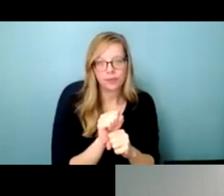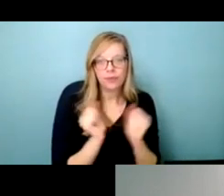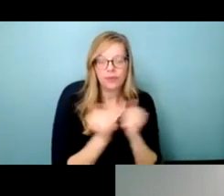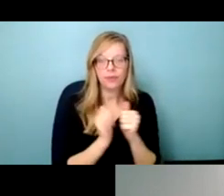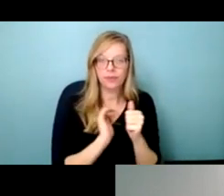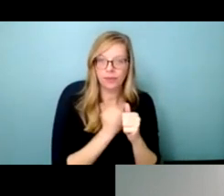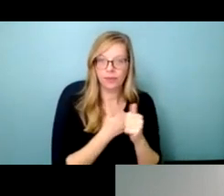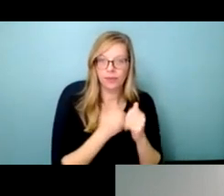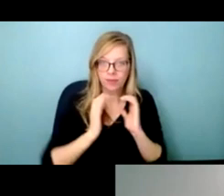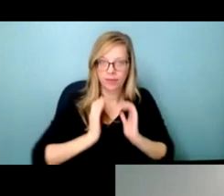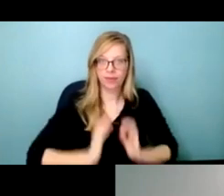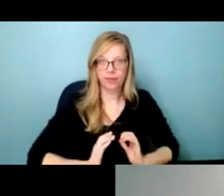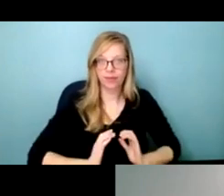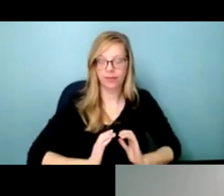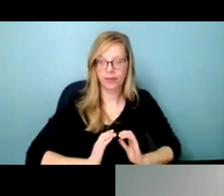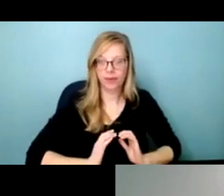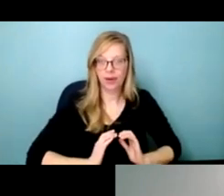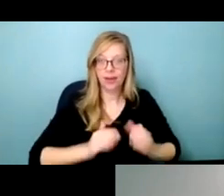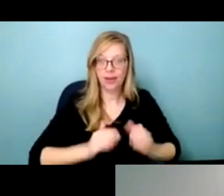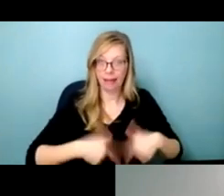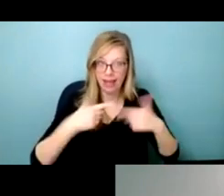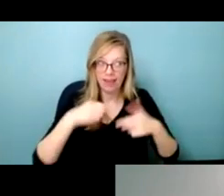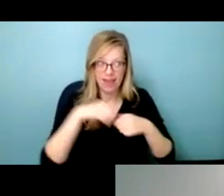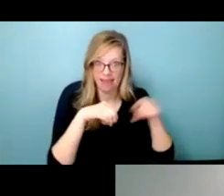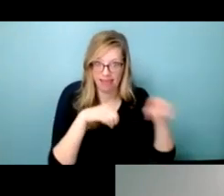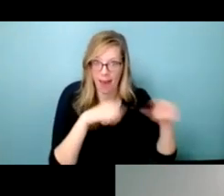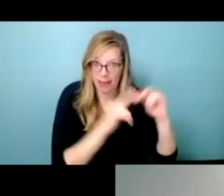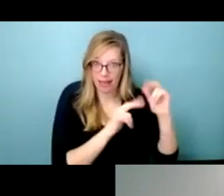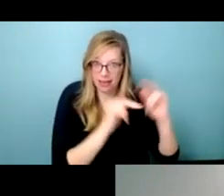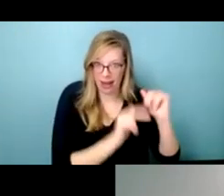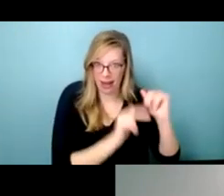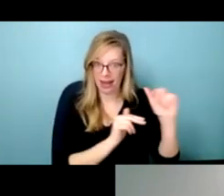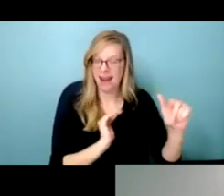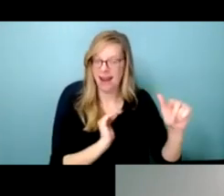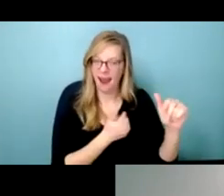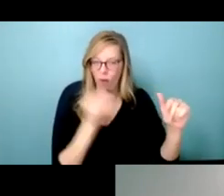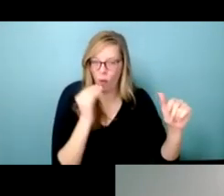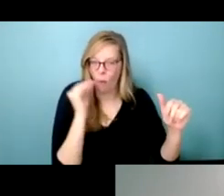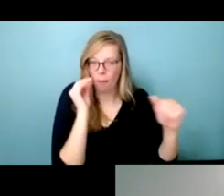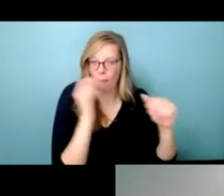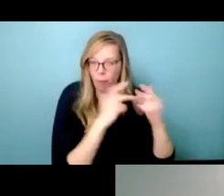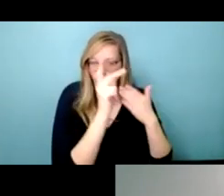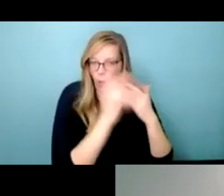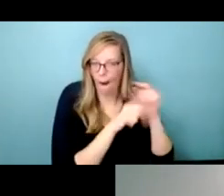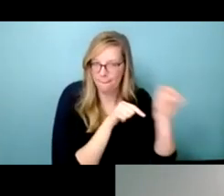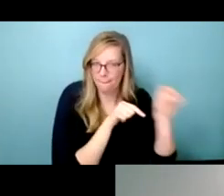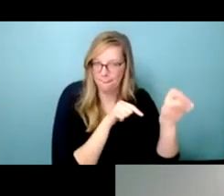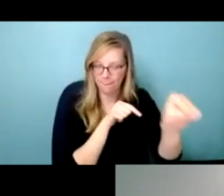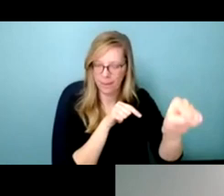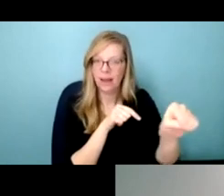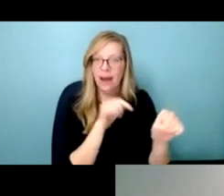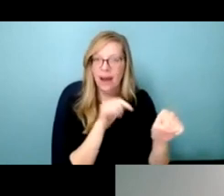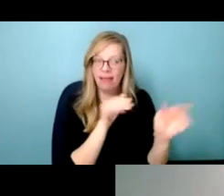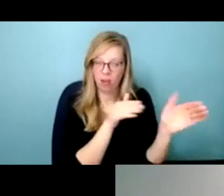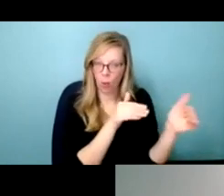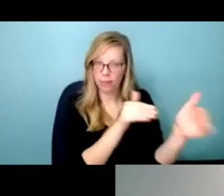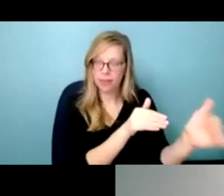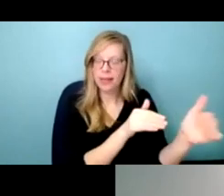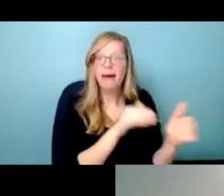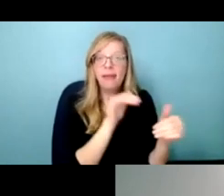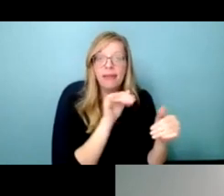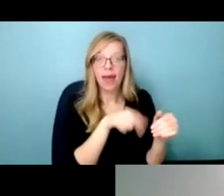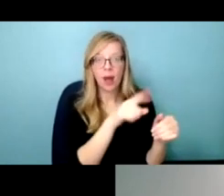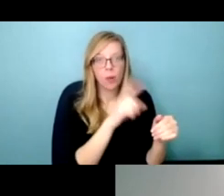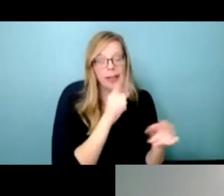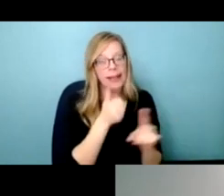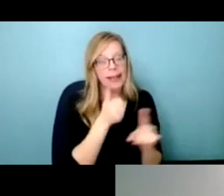clients that live in our building and our housing programs, and our homeless clients that live here, because the impact is so much